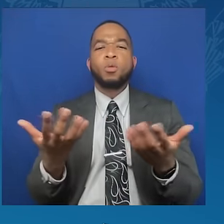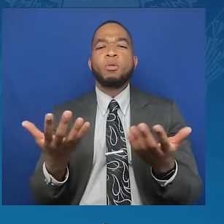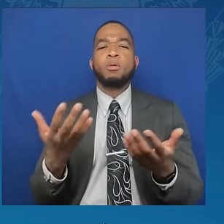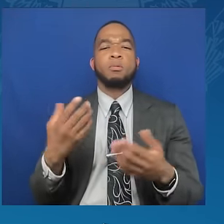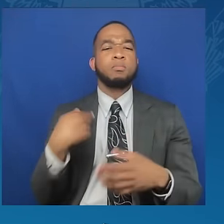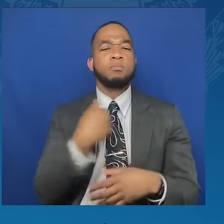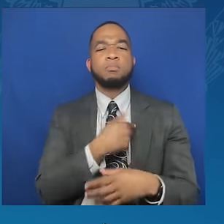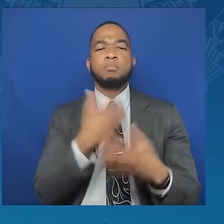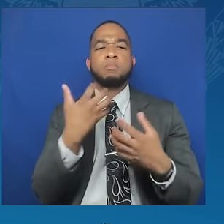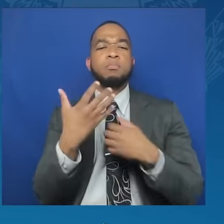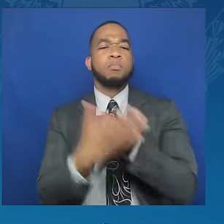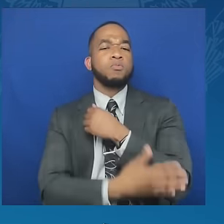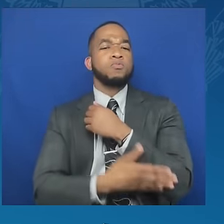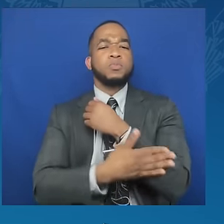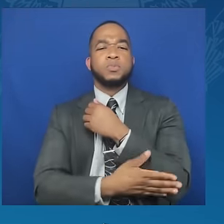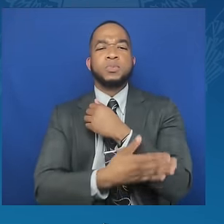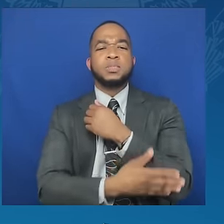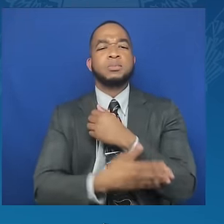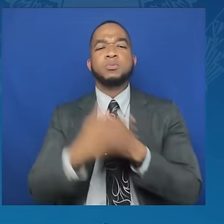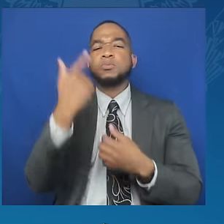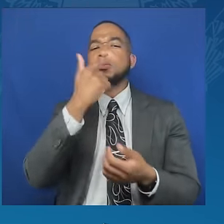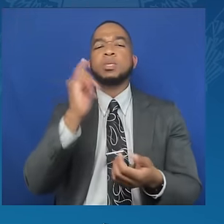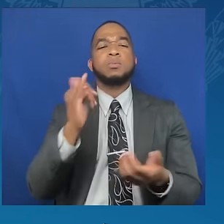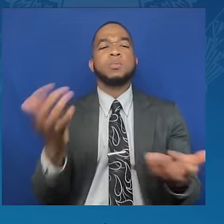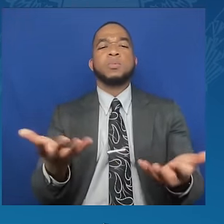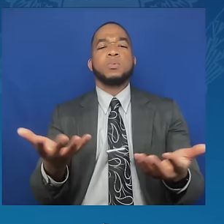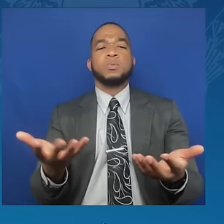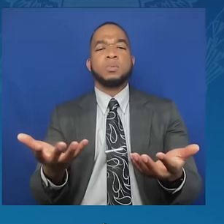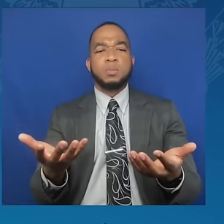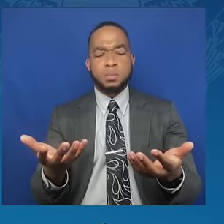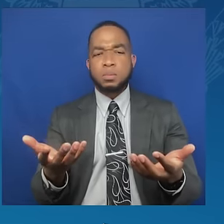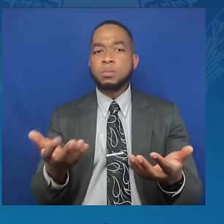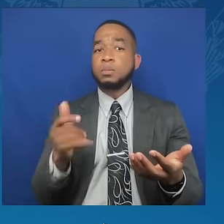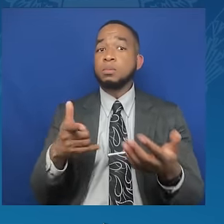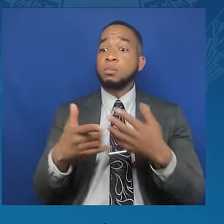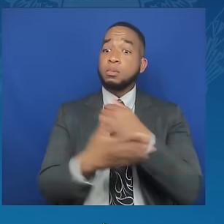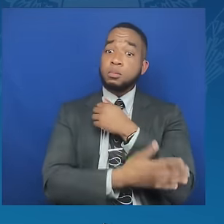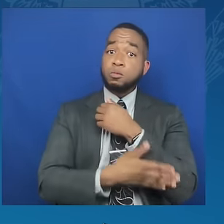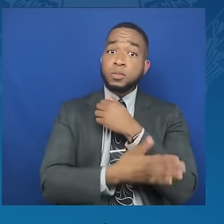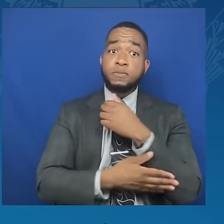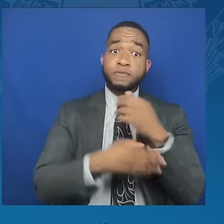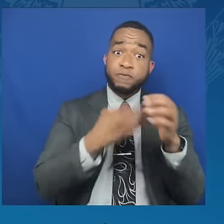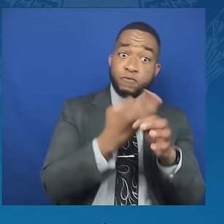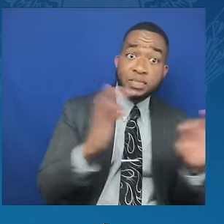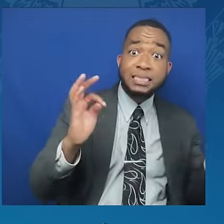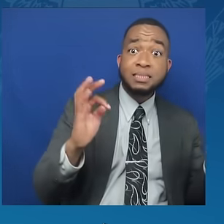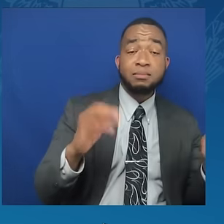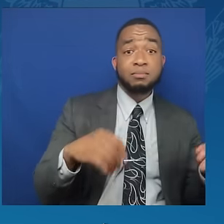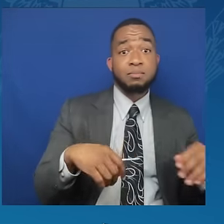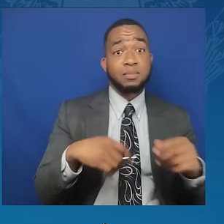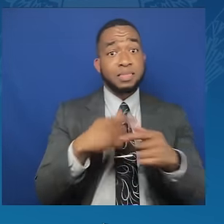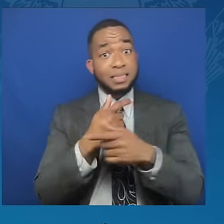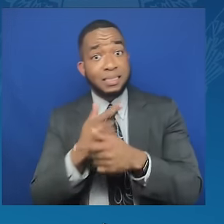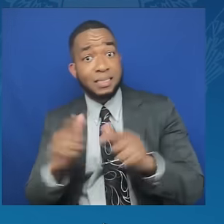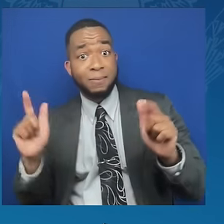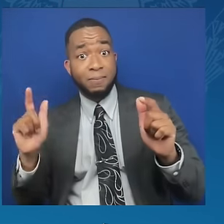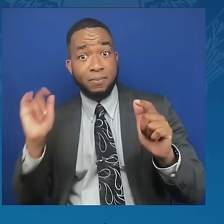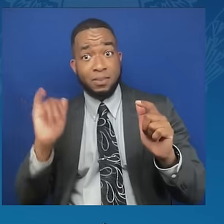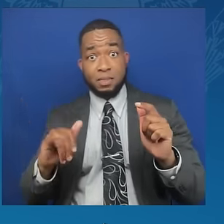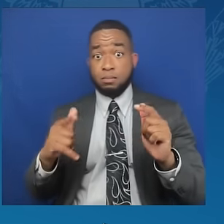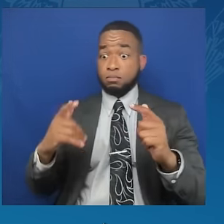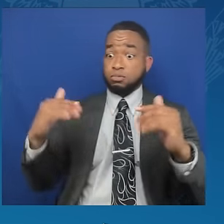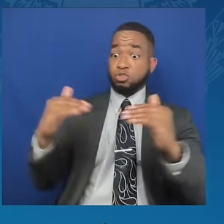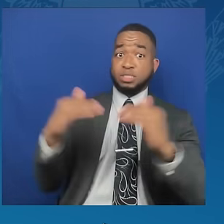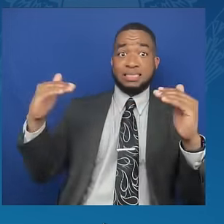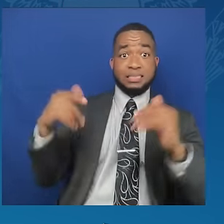live in a country of freedom, liberty, and justice? Or a country of injustice,